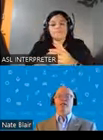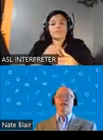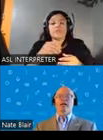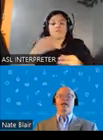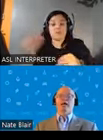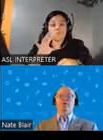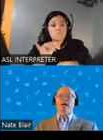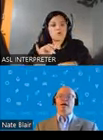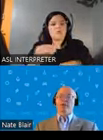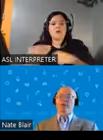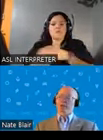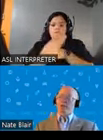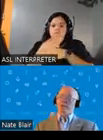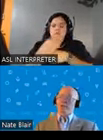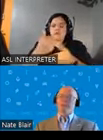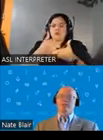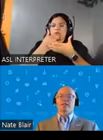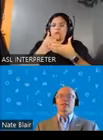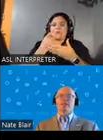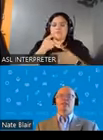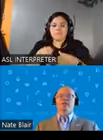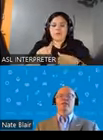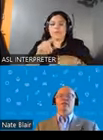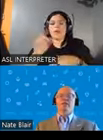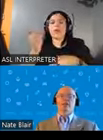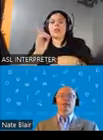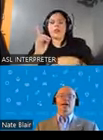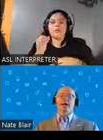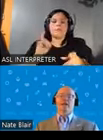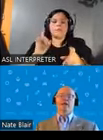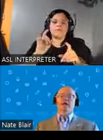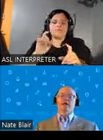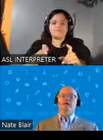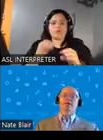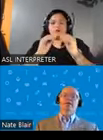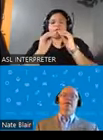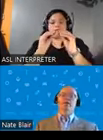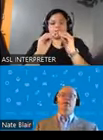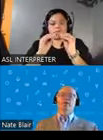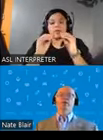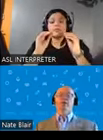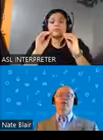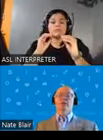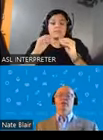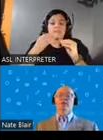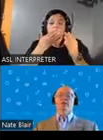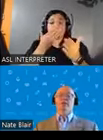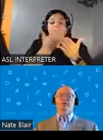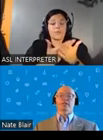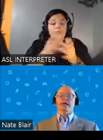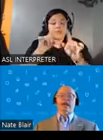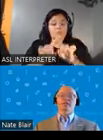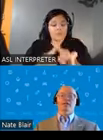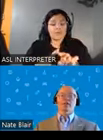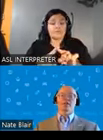affordability, reliability, and resilience. And so we are looking at analysis that includes